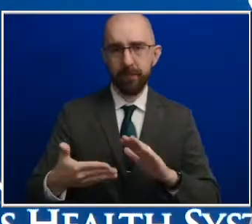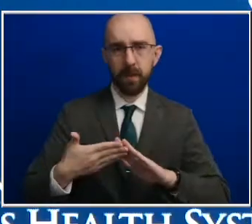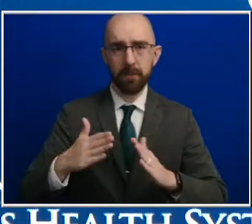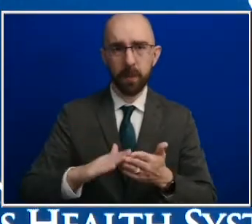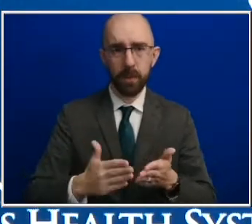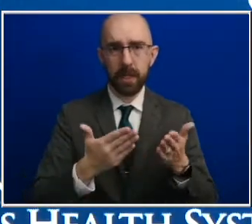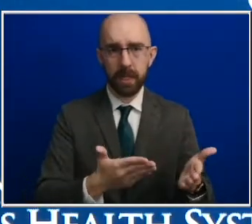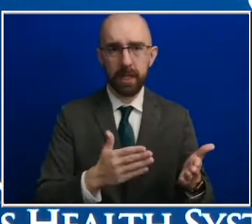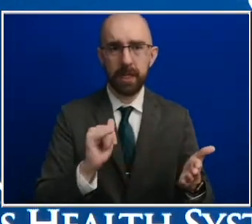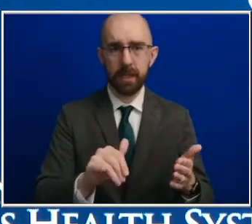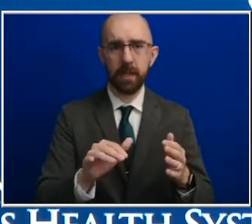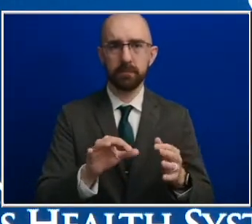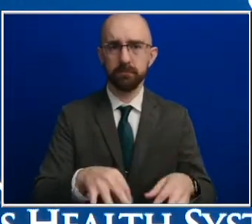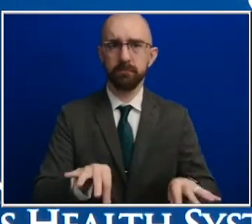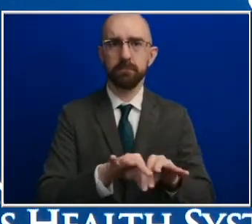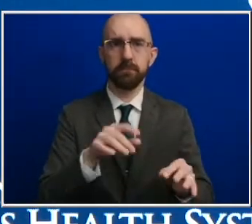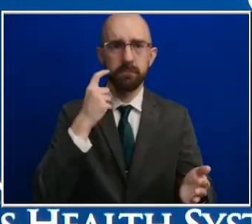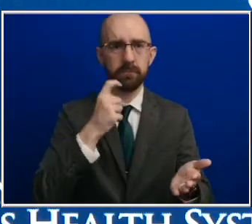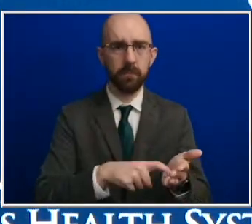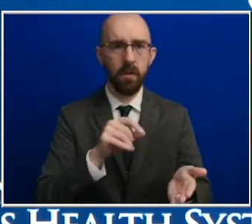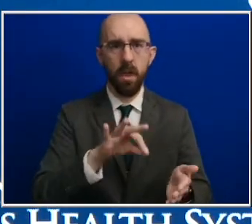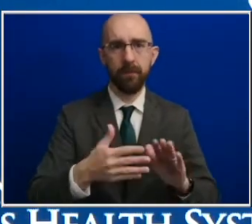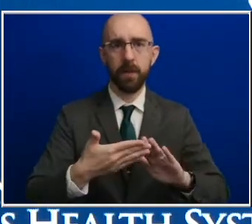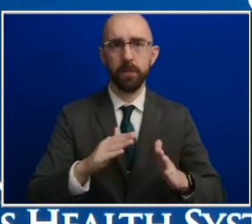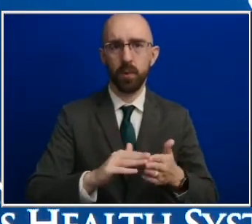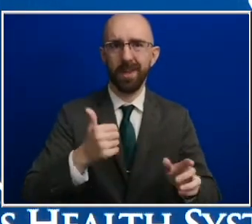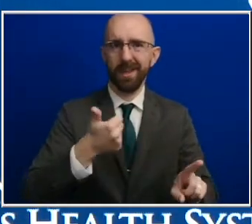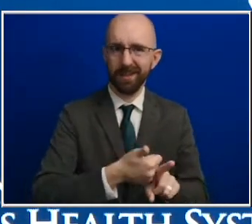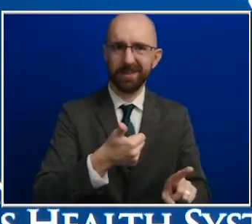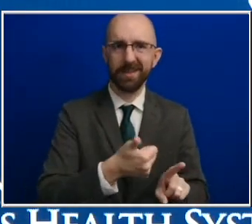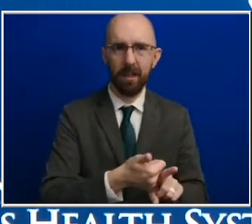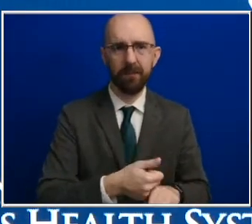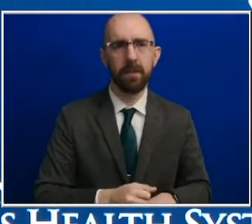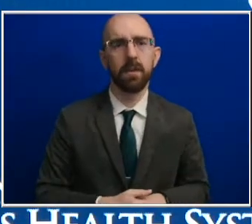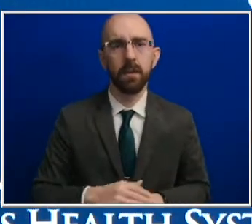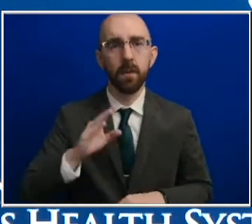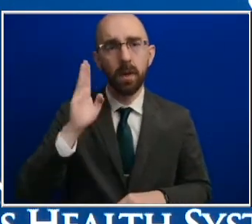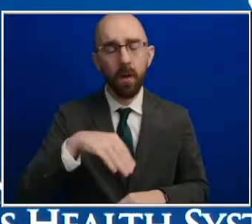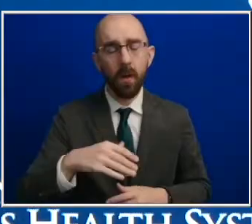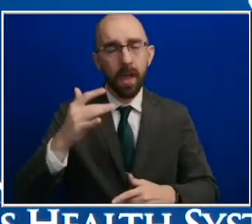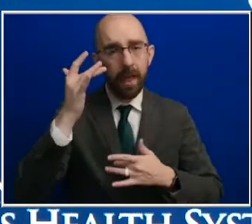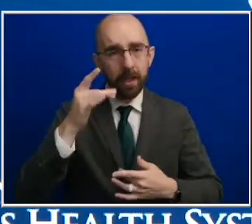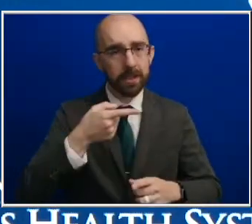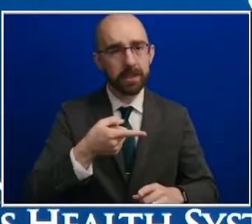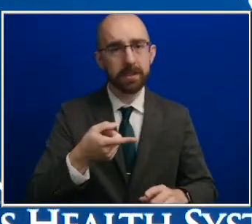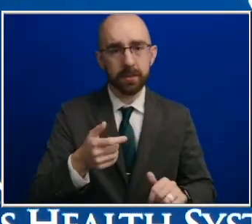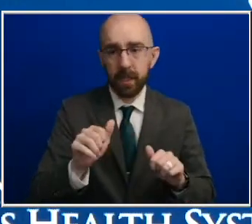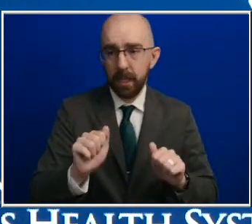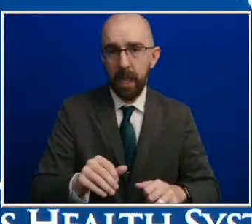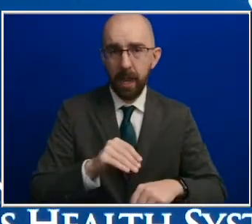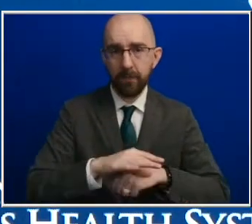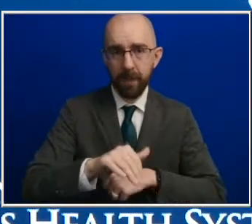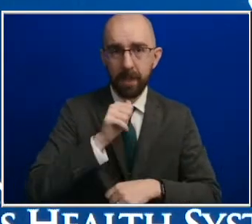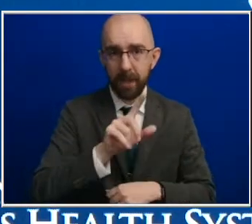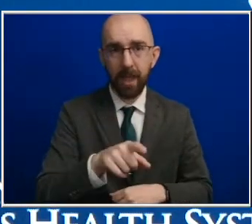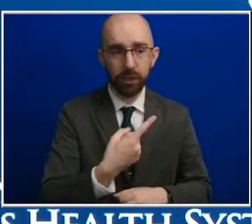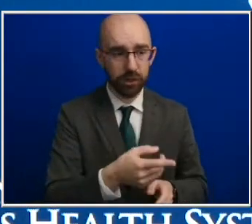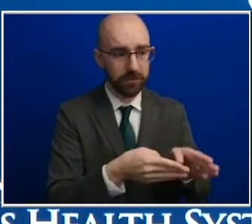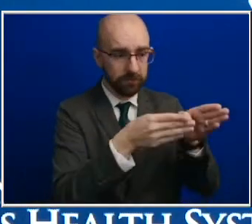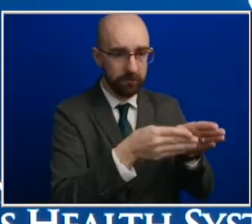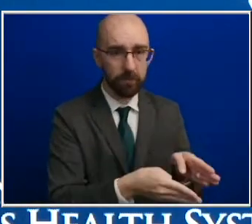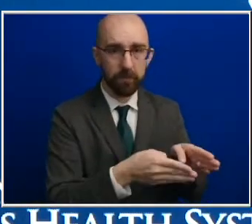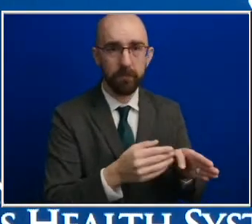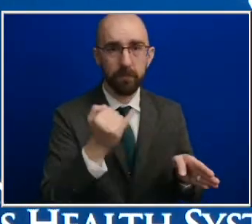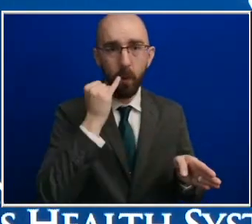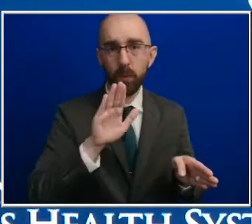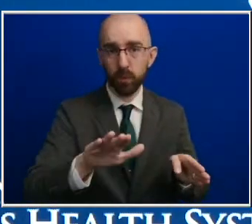vital indicator of the community in itself. We know that illness can affect not just that person, say if your child is